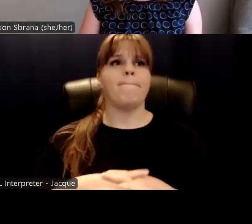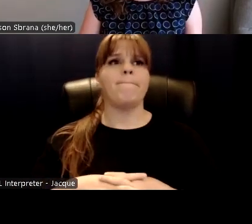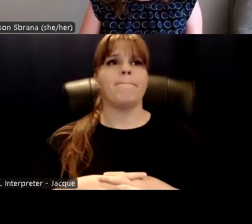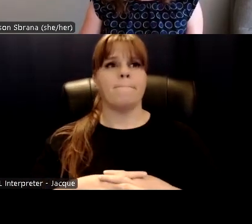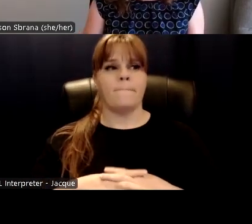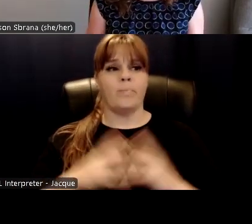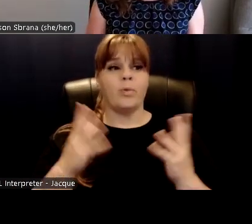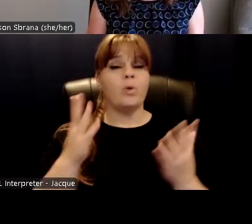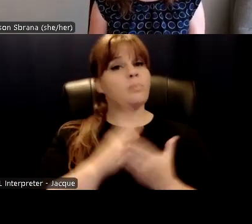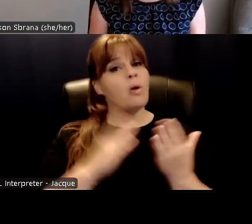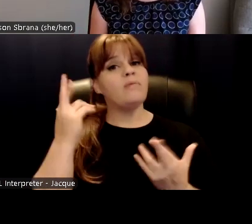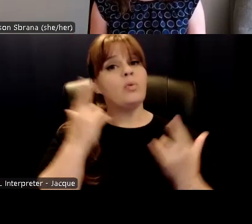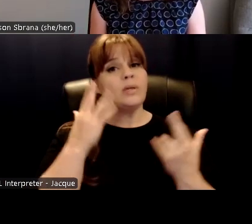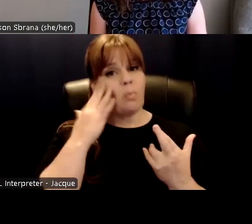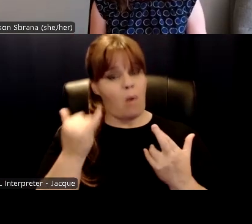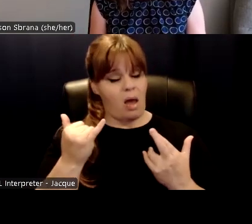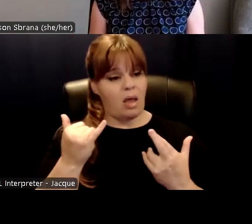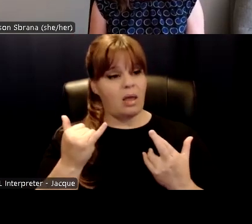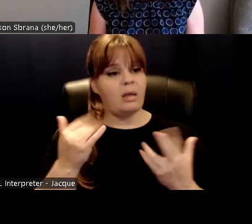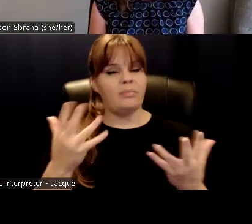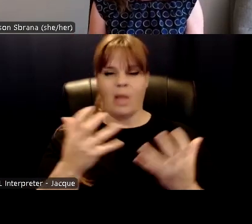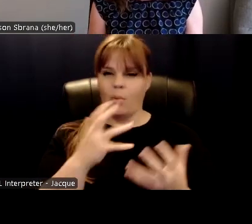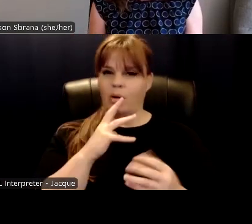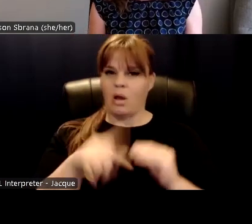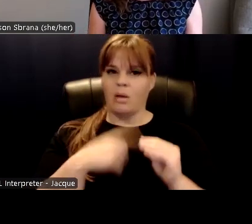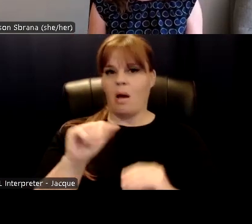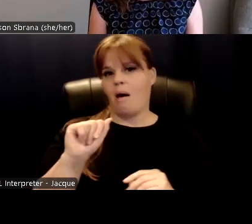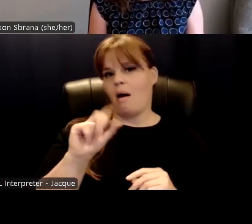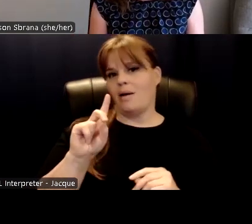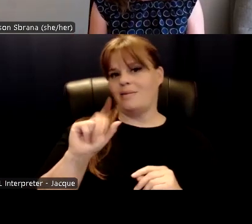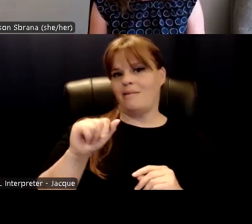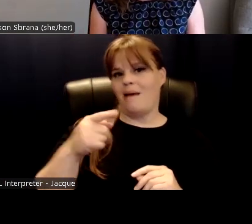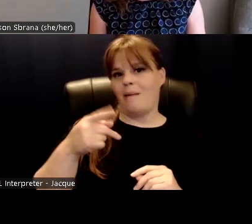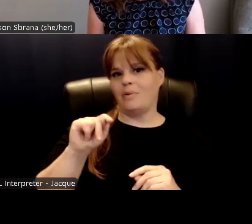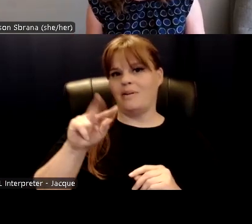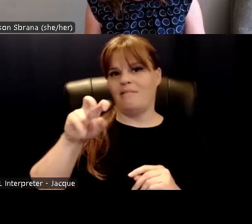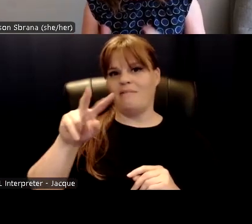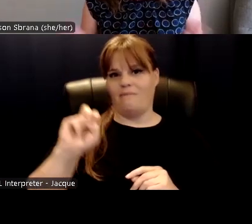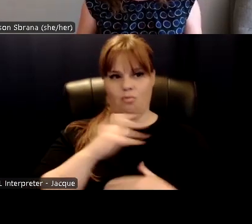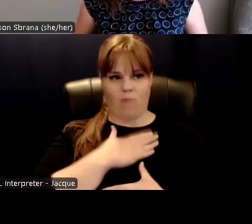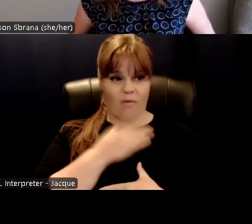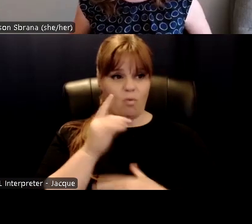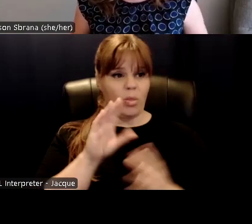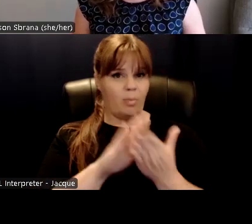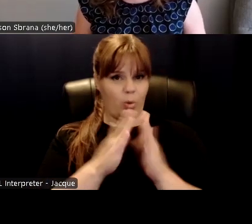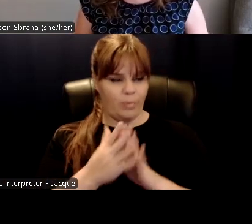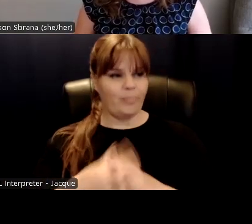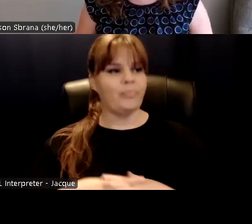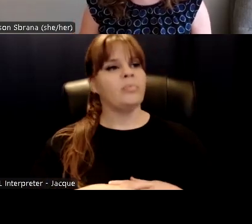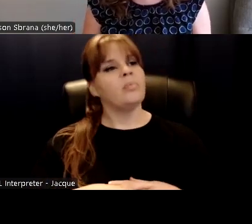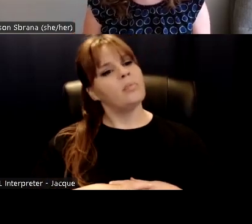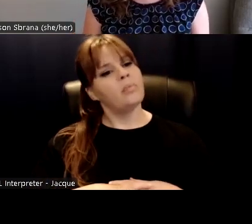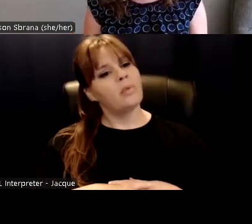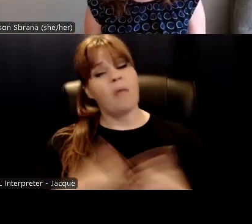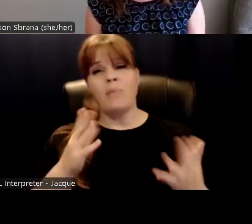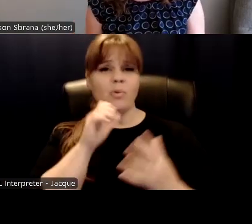slide, please, I want to talk about adaptive recreation for our community. So you might not have heard this term,